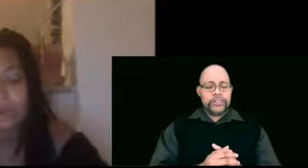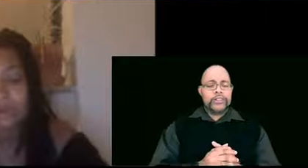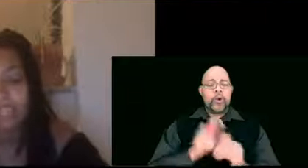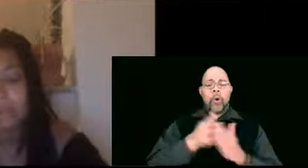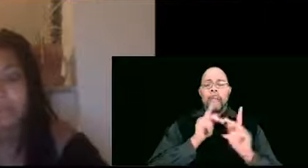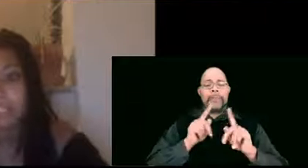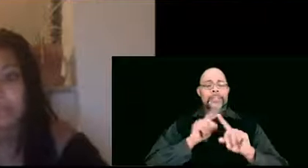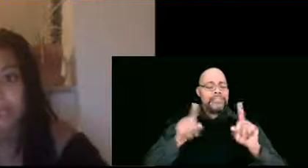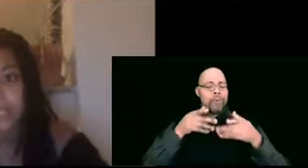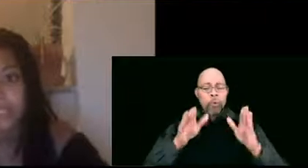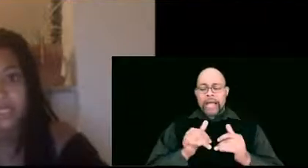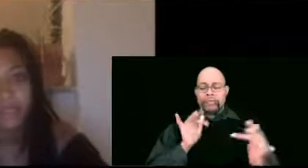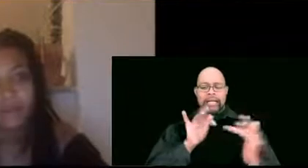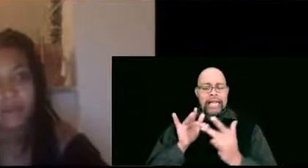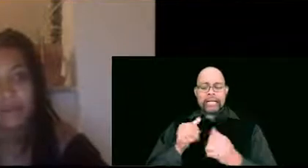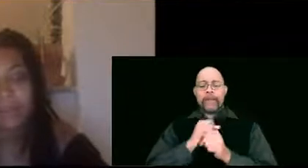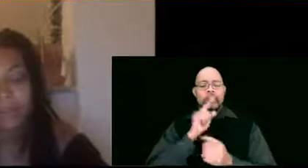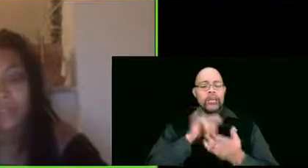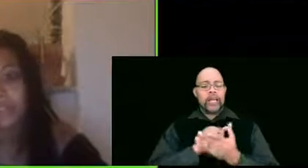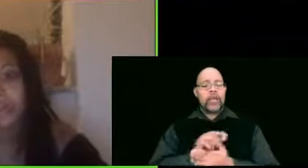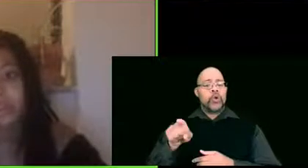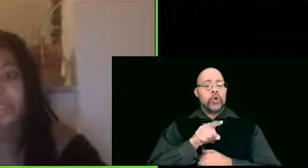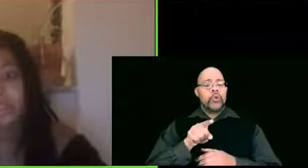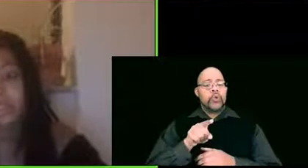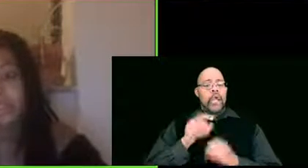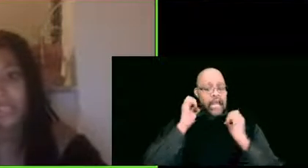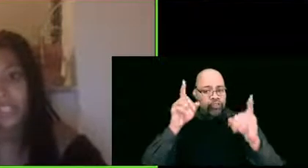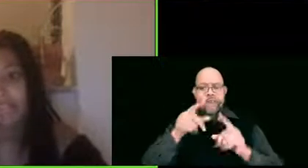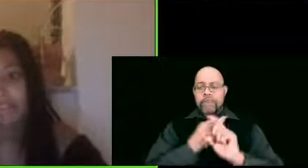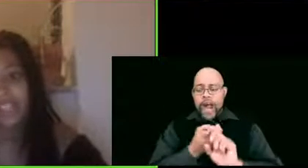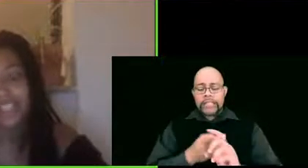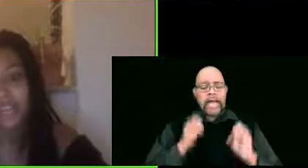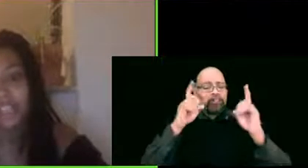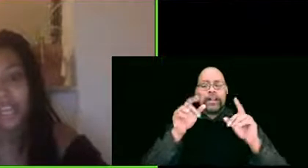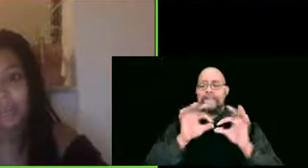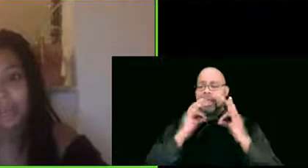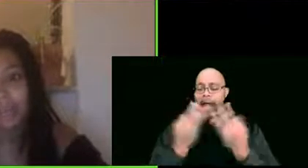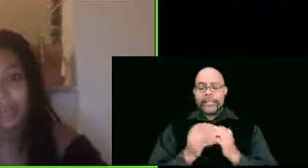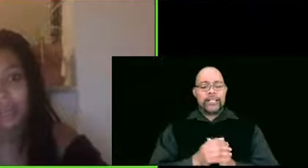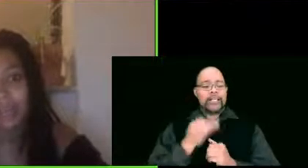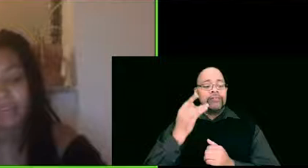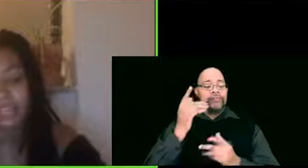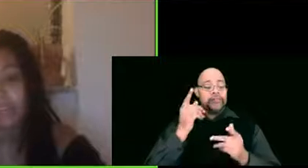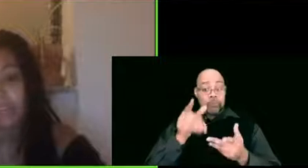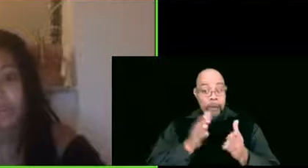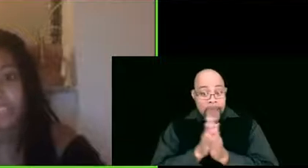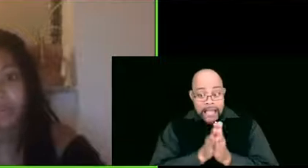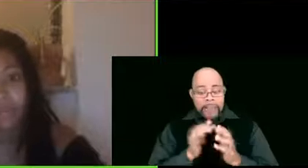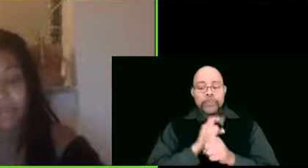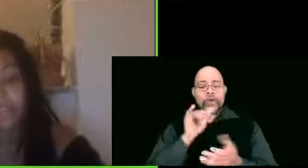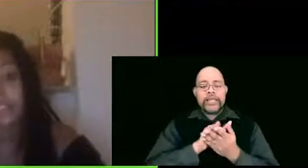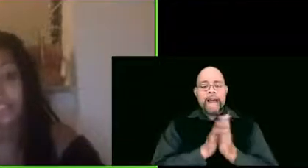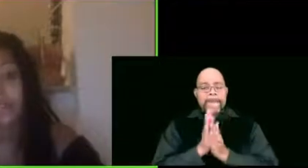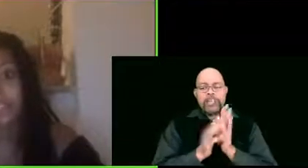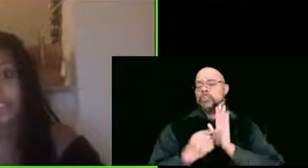networks and we all reach people in different ways. So making sure that you educate your friends, you educate your family. And if it's something that you're passionate